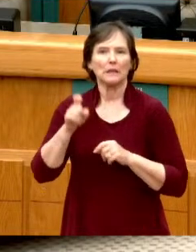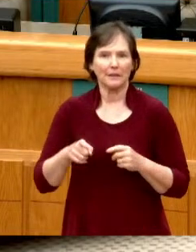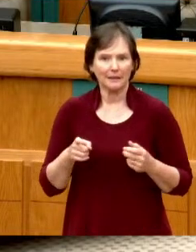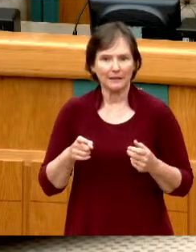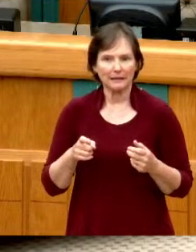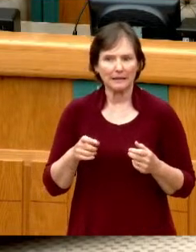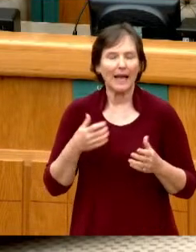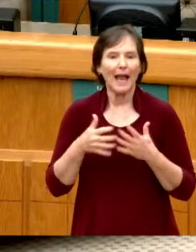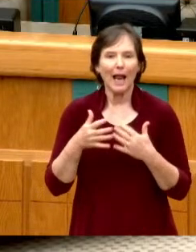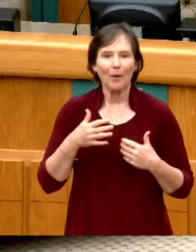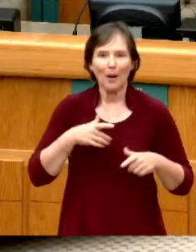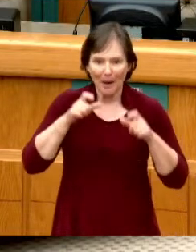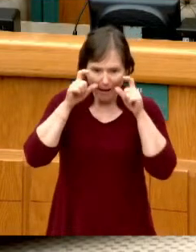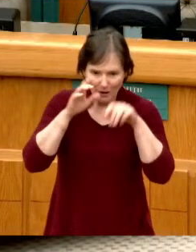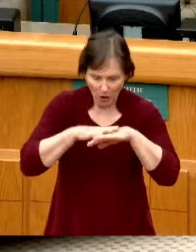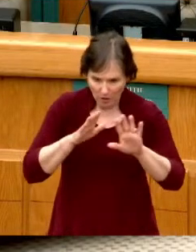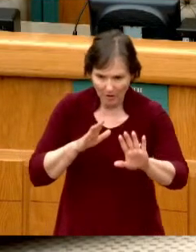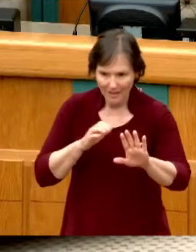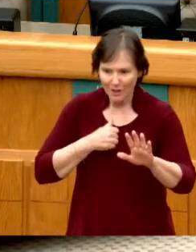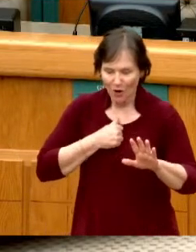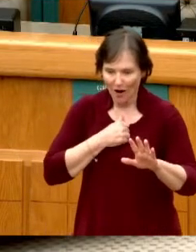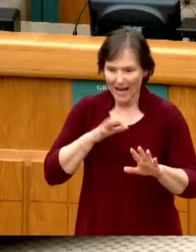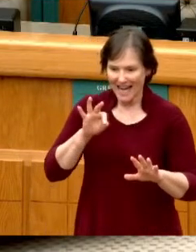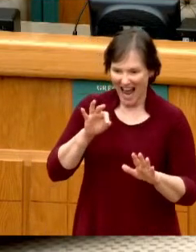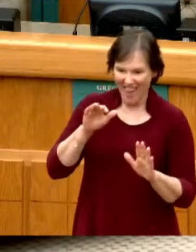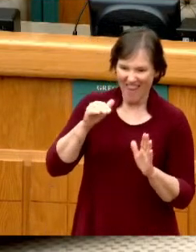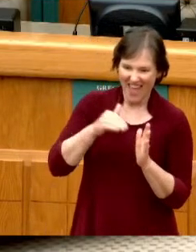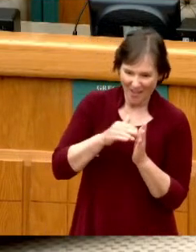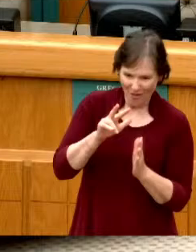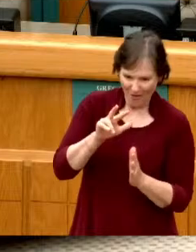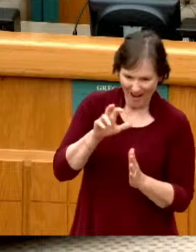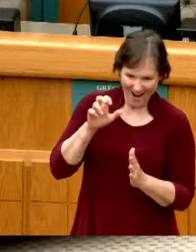my glasses on. It's 9,380, sorry.